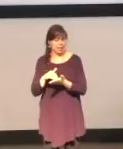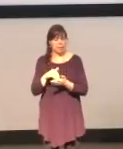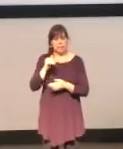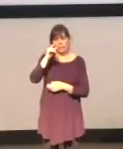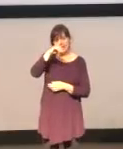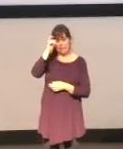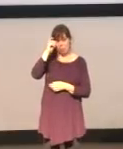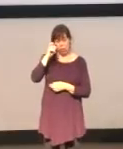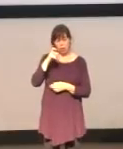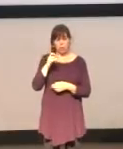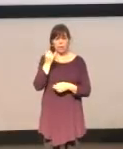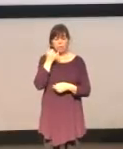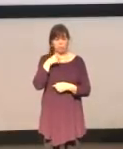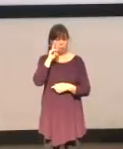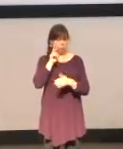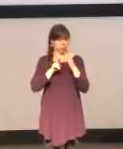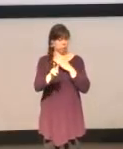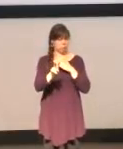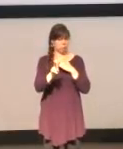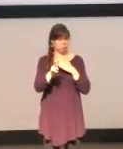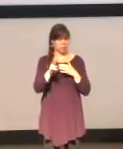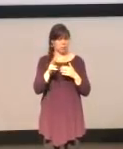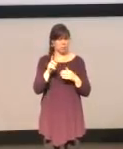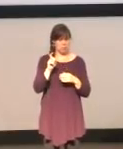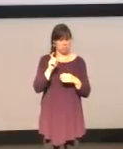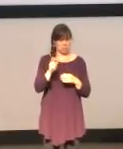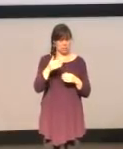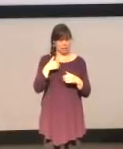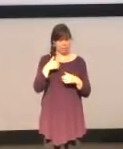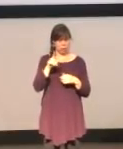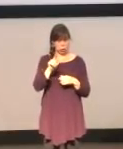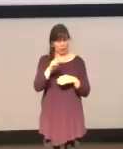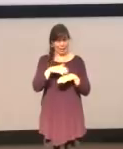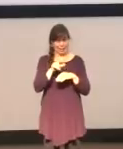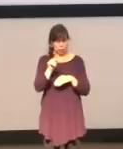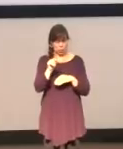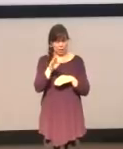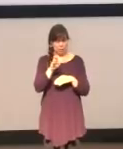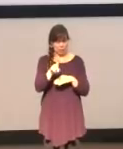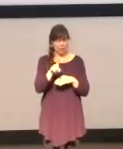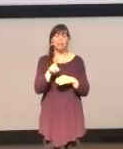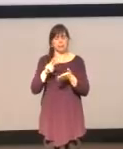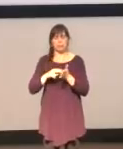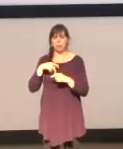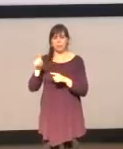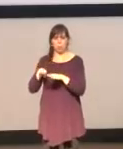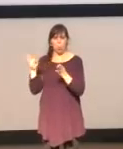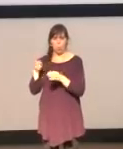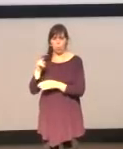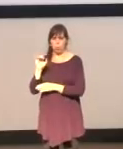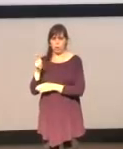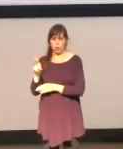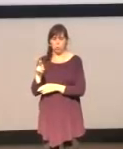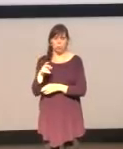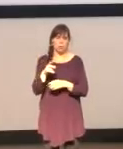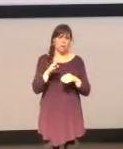summer, if we anticipate exceeding 20 ICU beds, we will then open the RICU. in the fall or winter, I